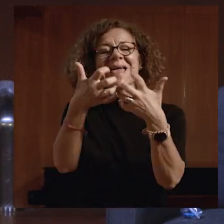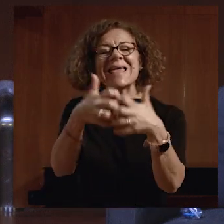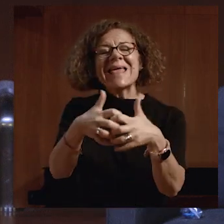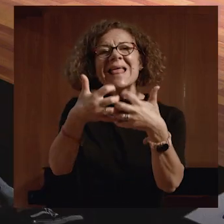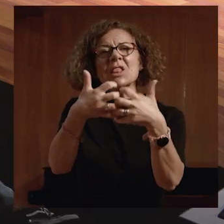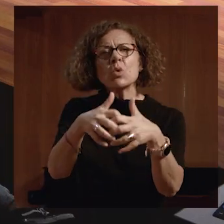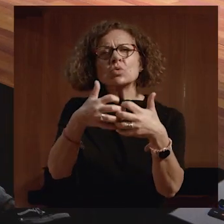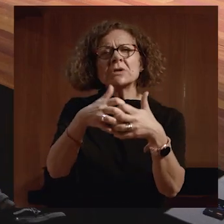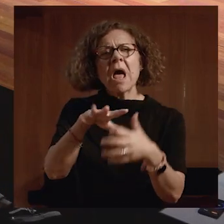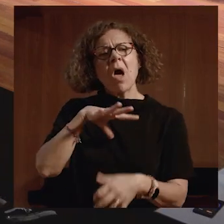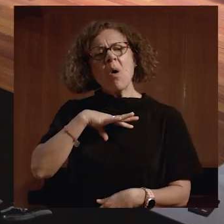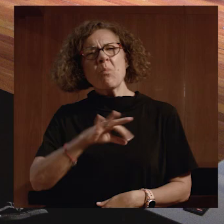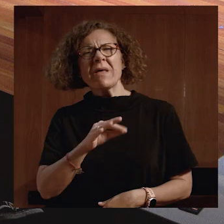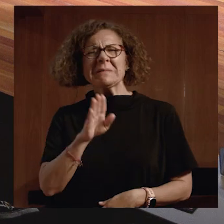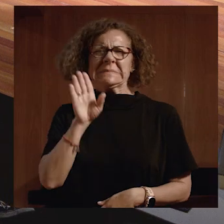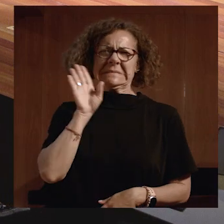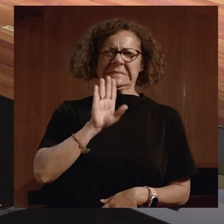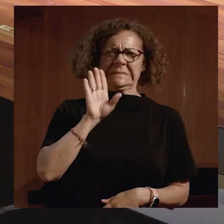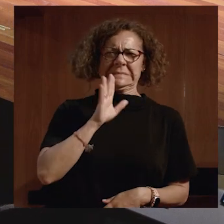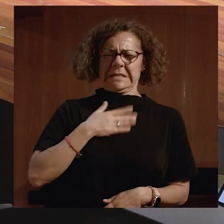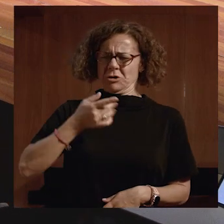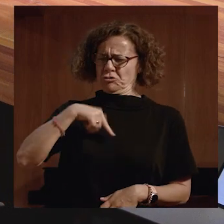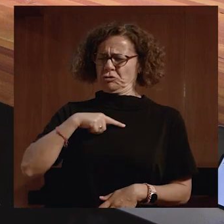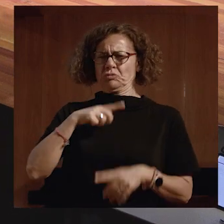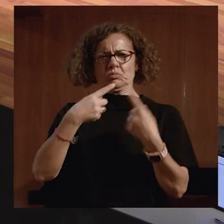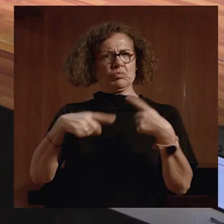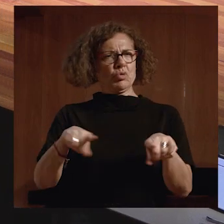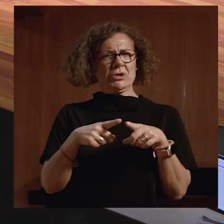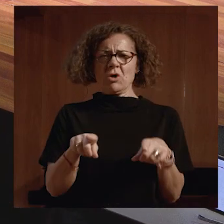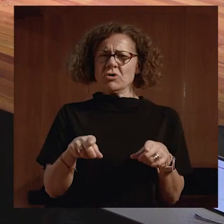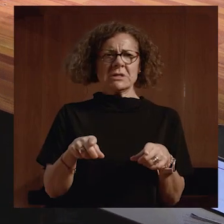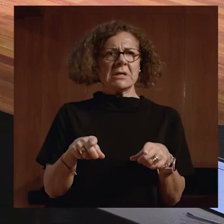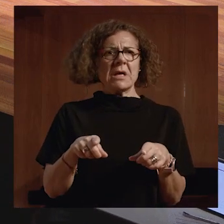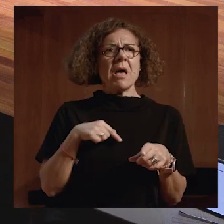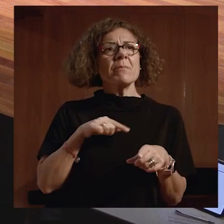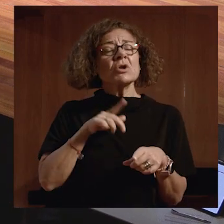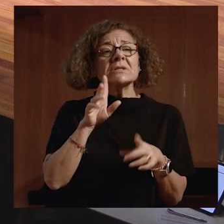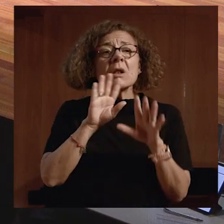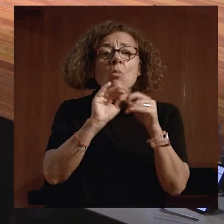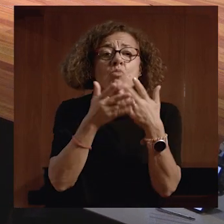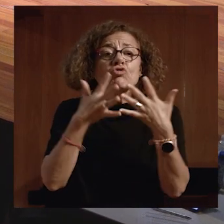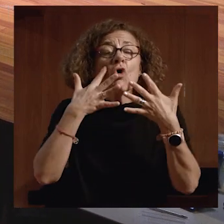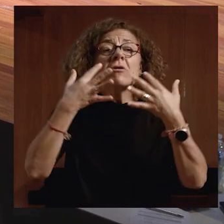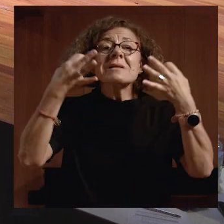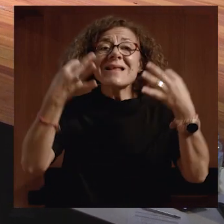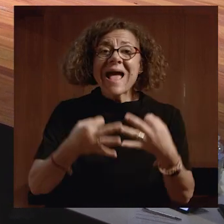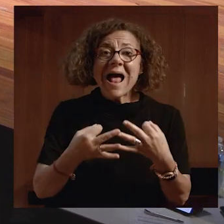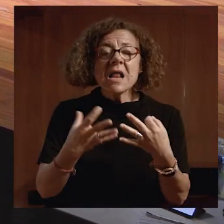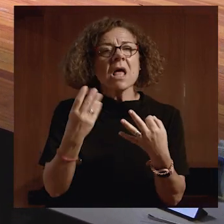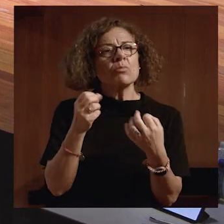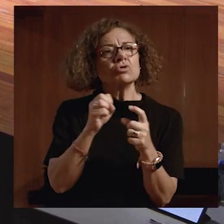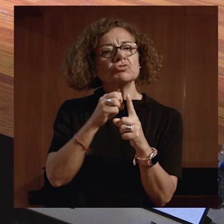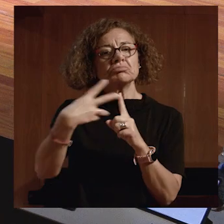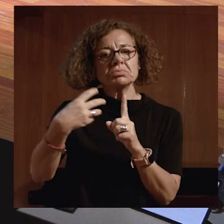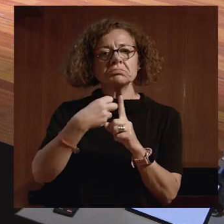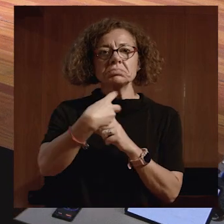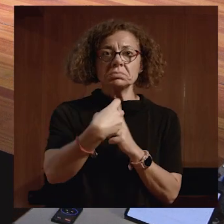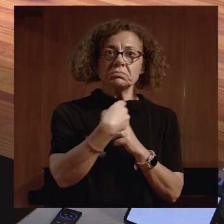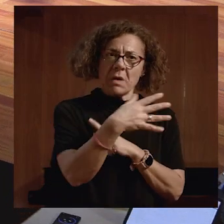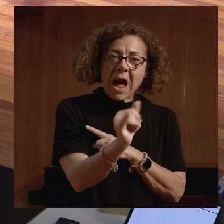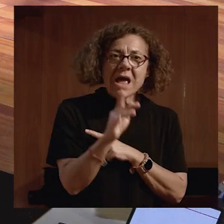as musicians, but it is a real world. It has lots of aspects, like commercial businesses, that often we don't like to think